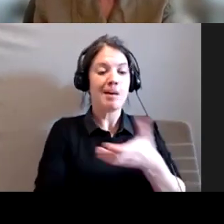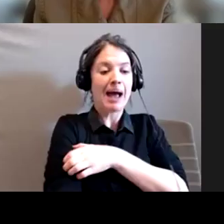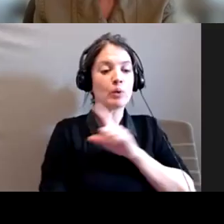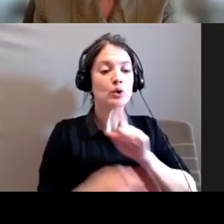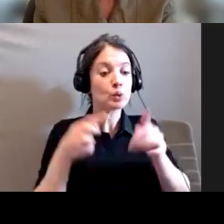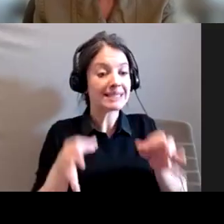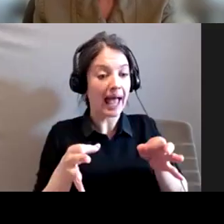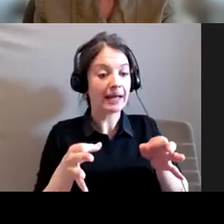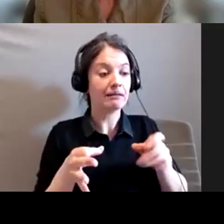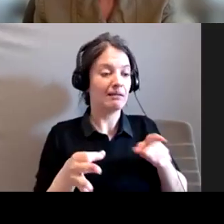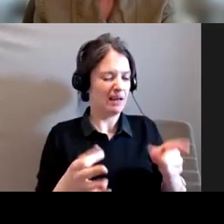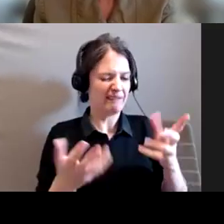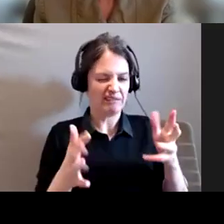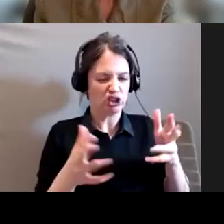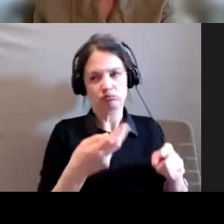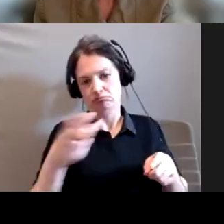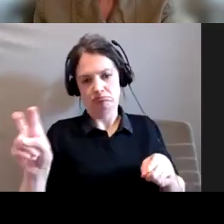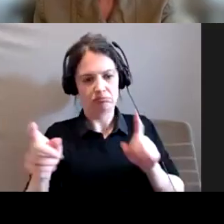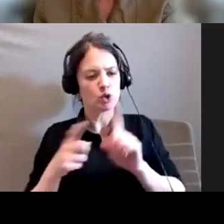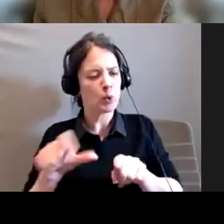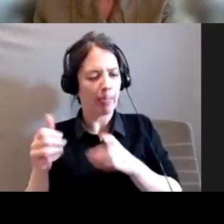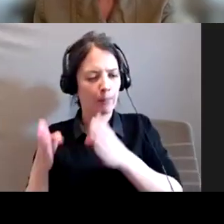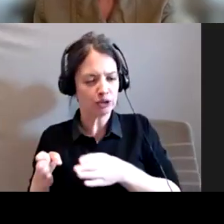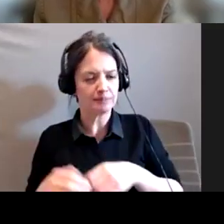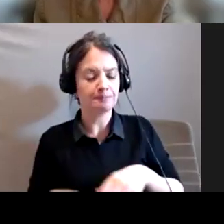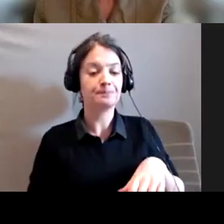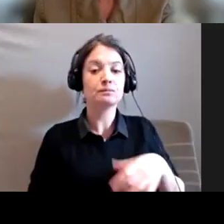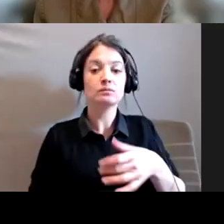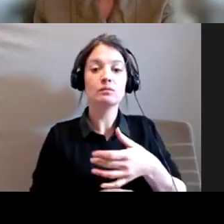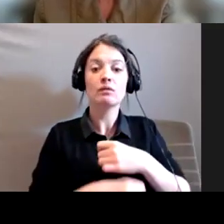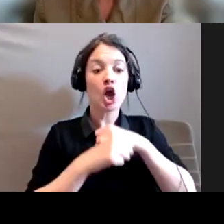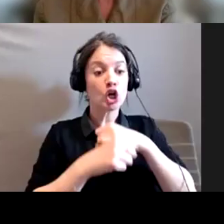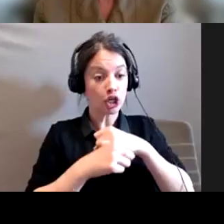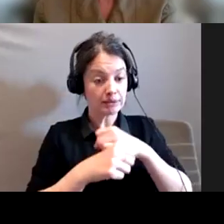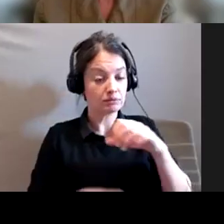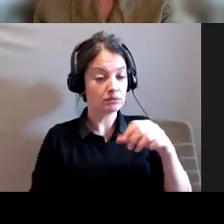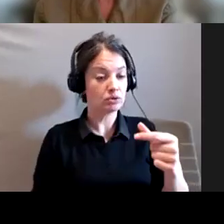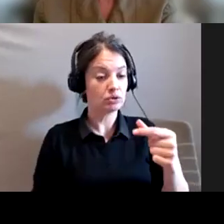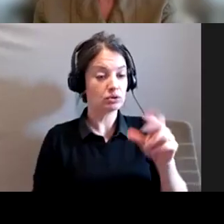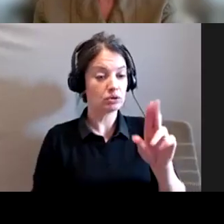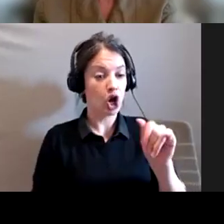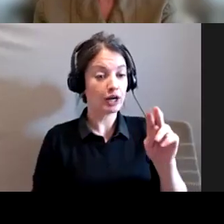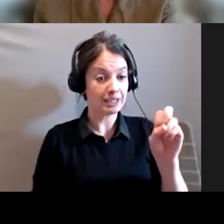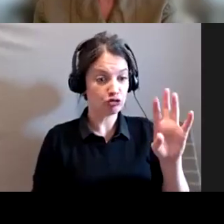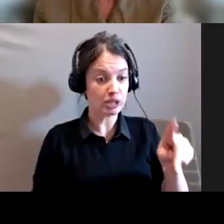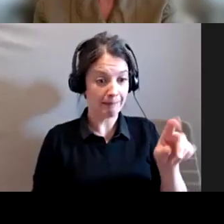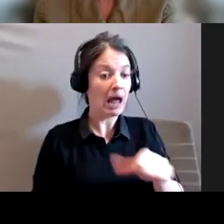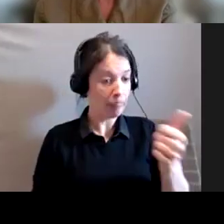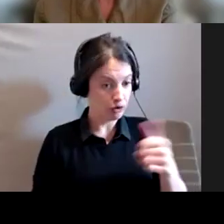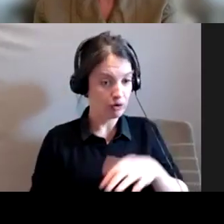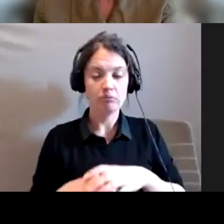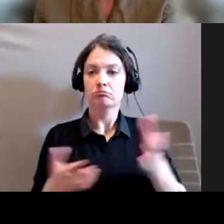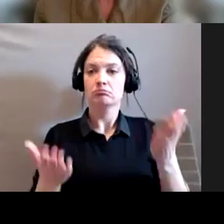And guardianship is another piece, and probably the most severe. You've got statutory trustees,